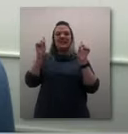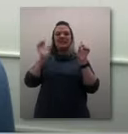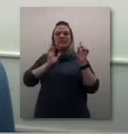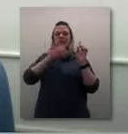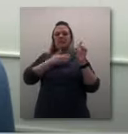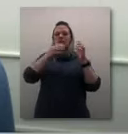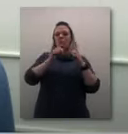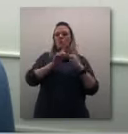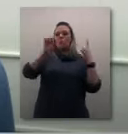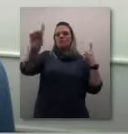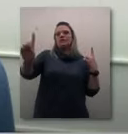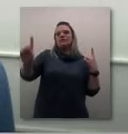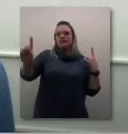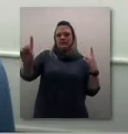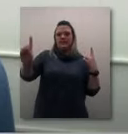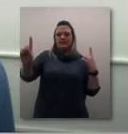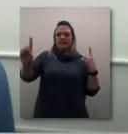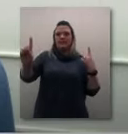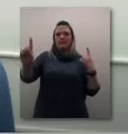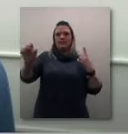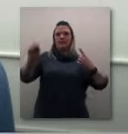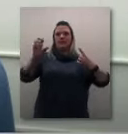social distancing. And so